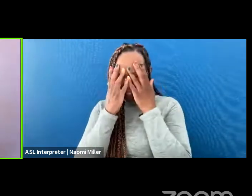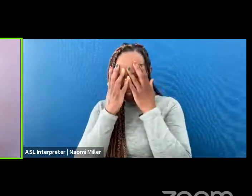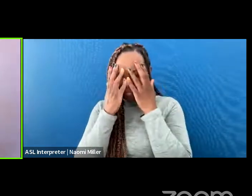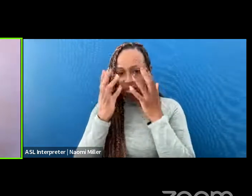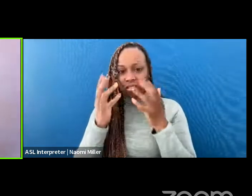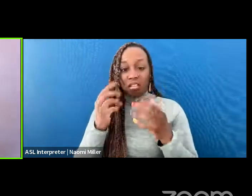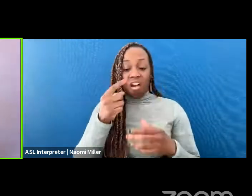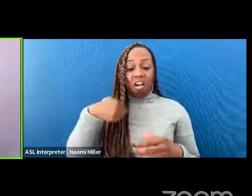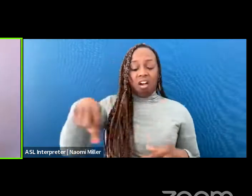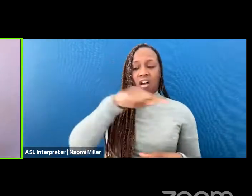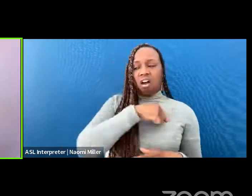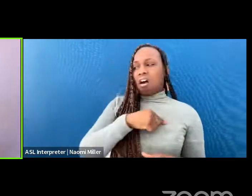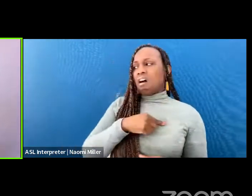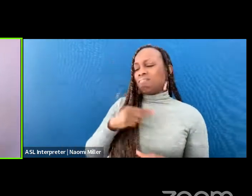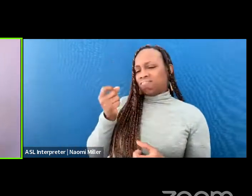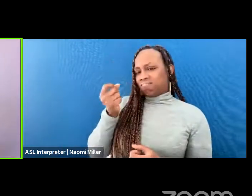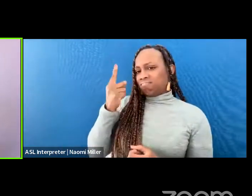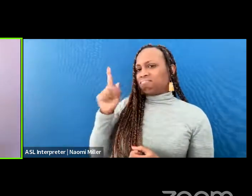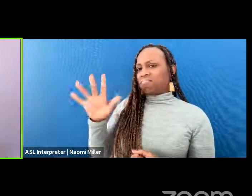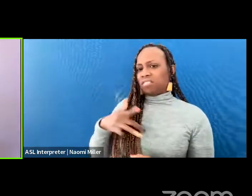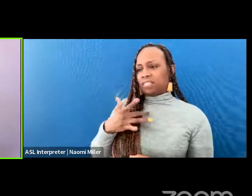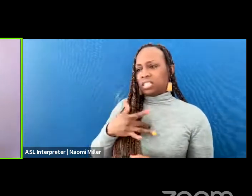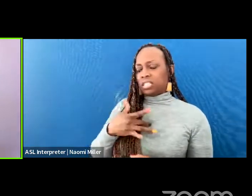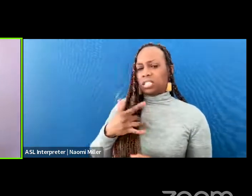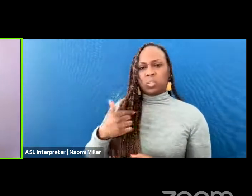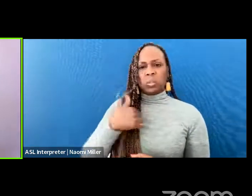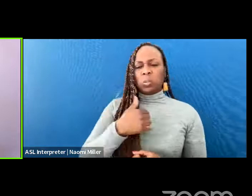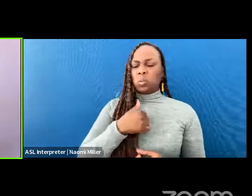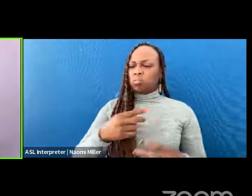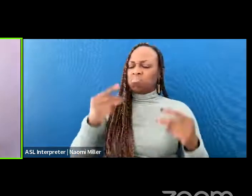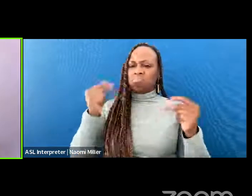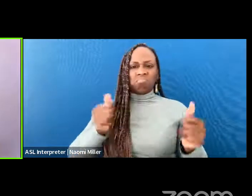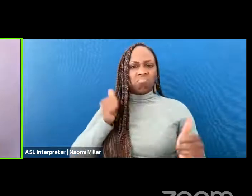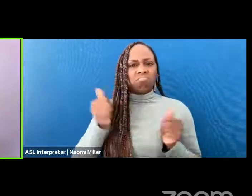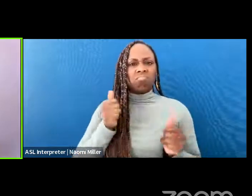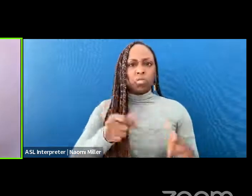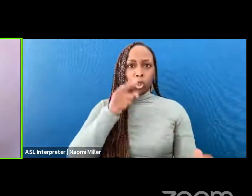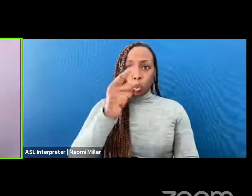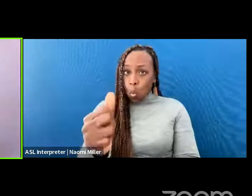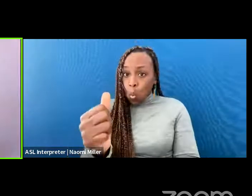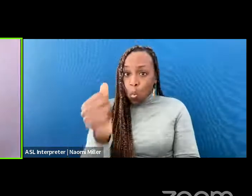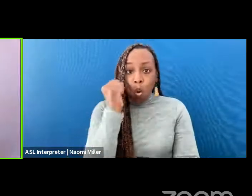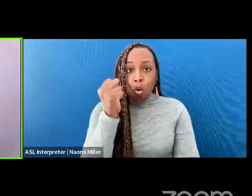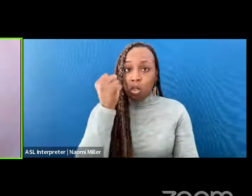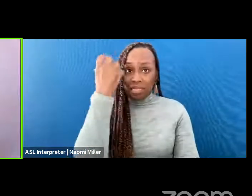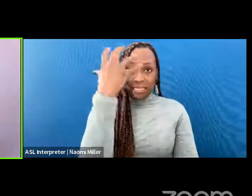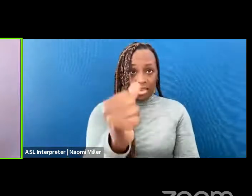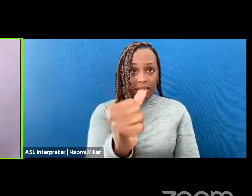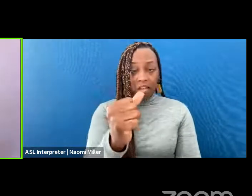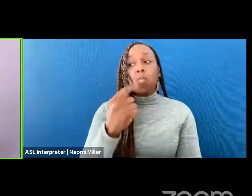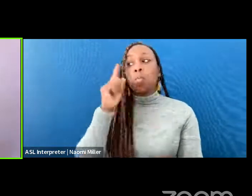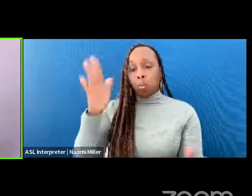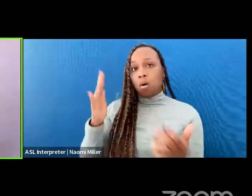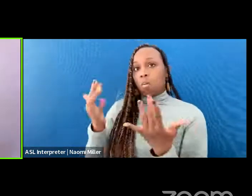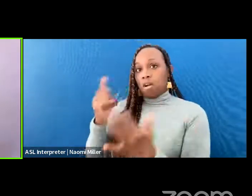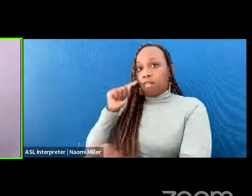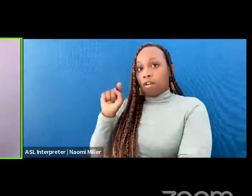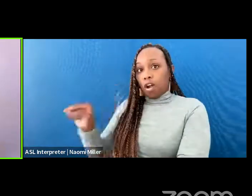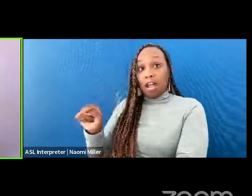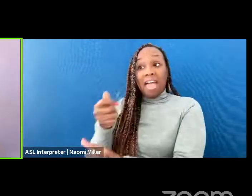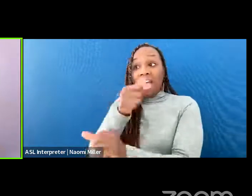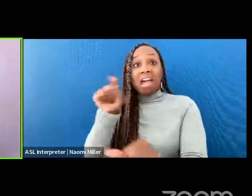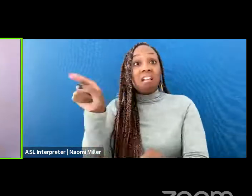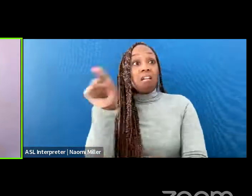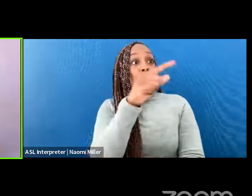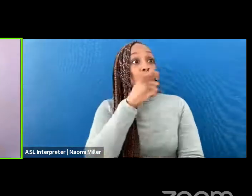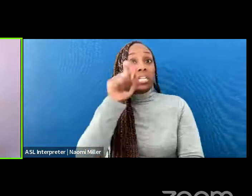knew exactly how she felt. We launched into action, telling him that he would not drive away and that we would wait for her and anyone else who